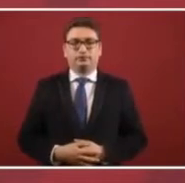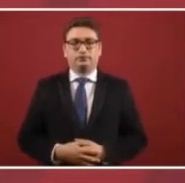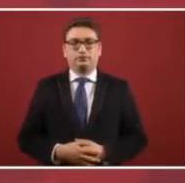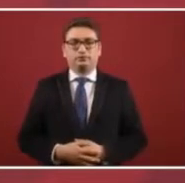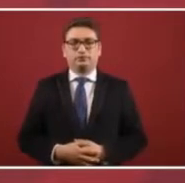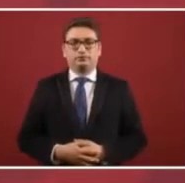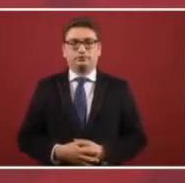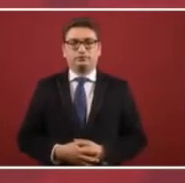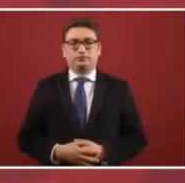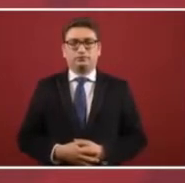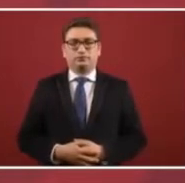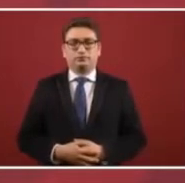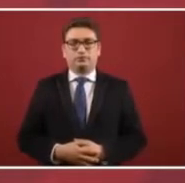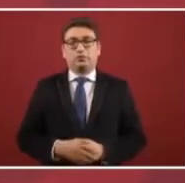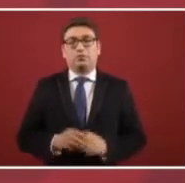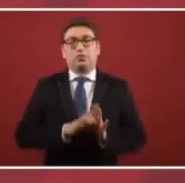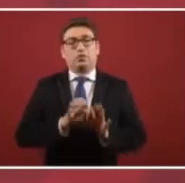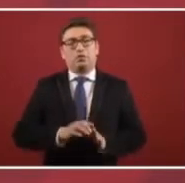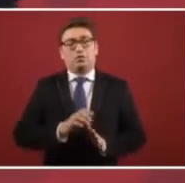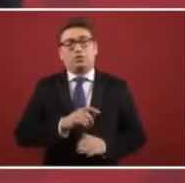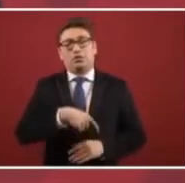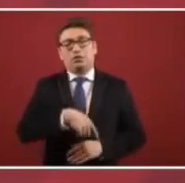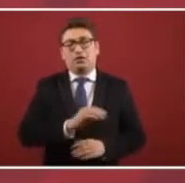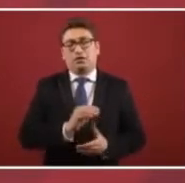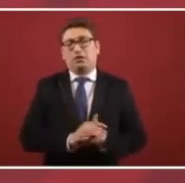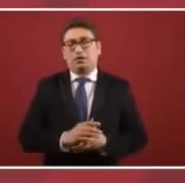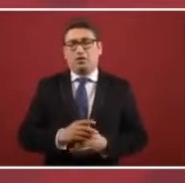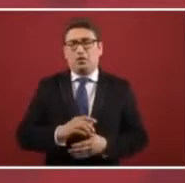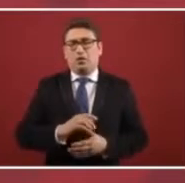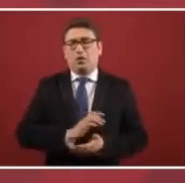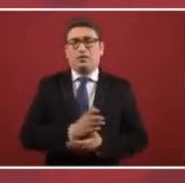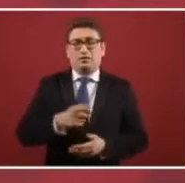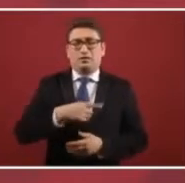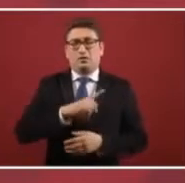if we repress them, then imagine